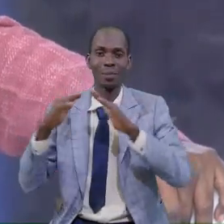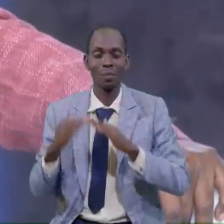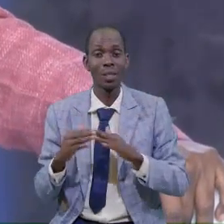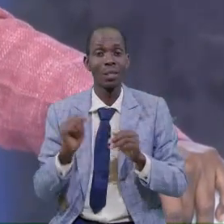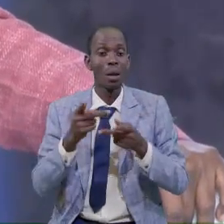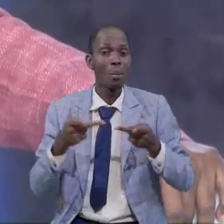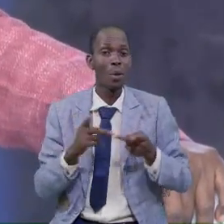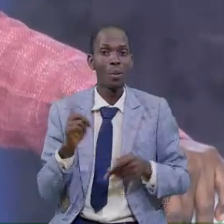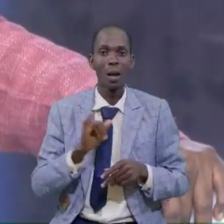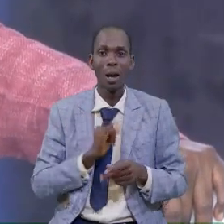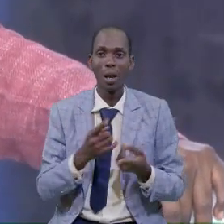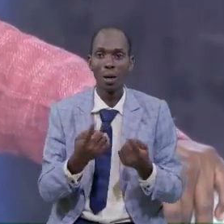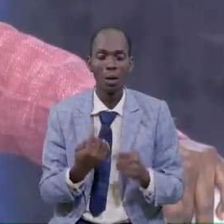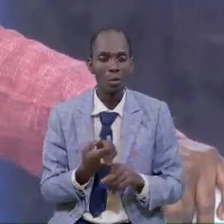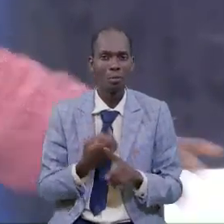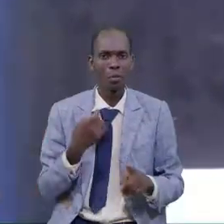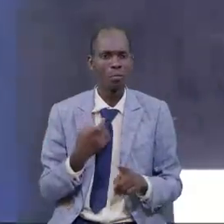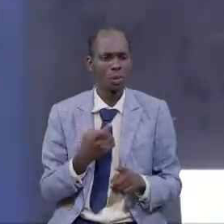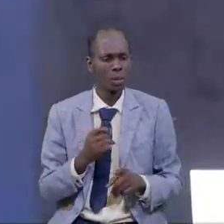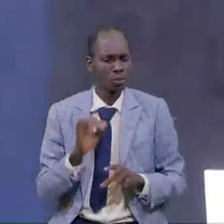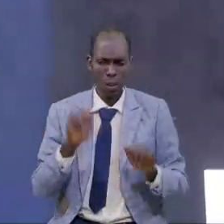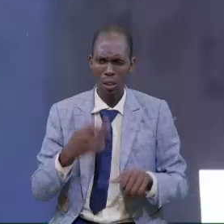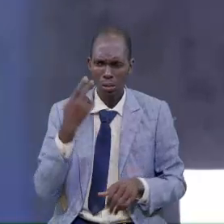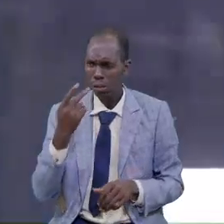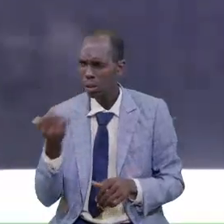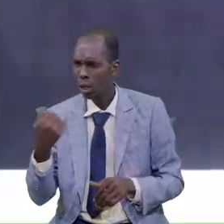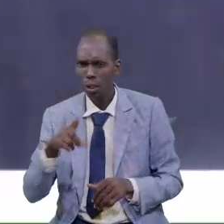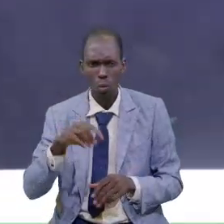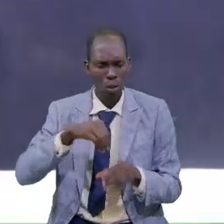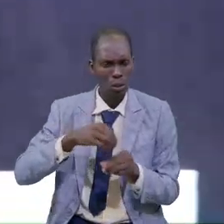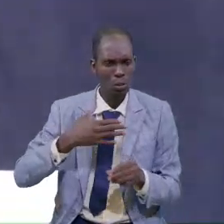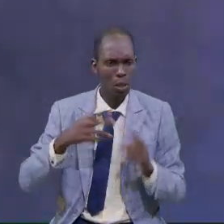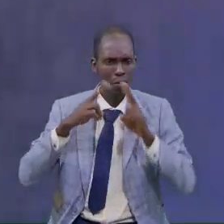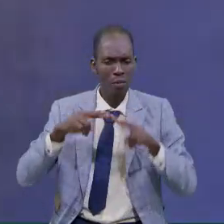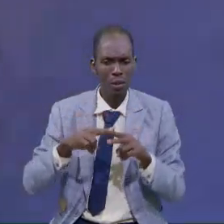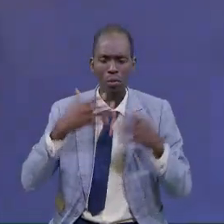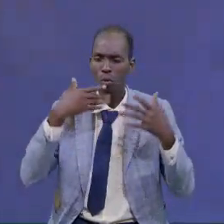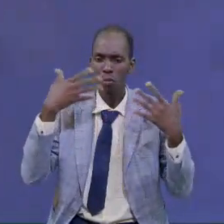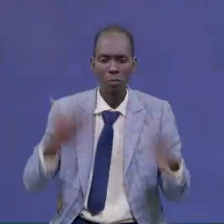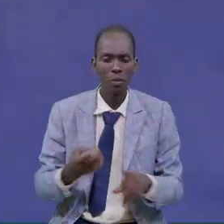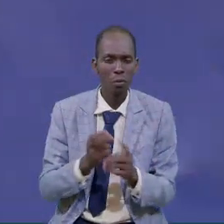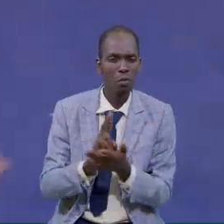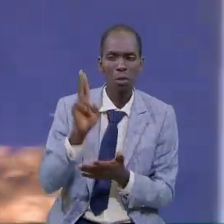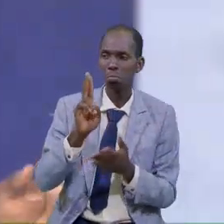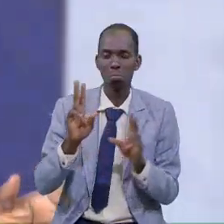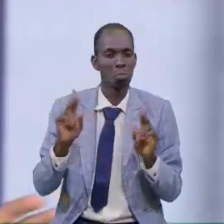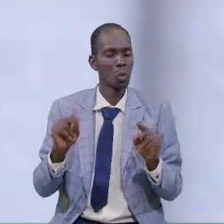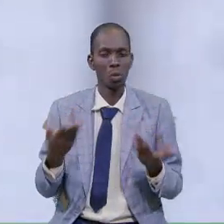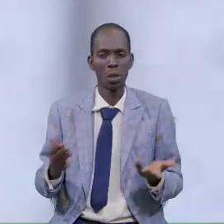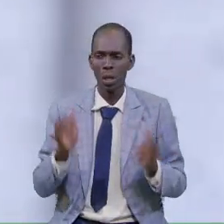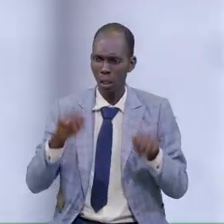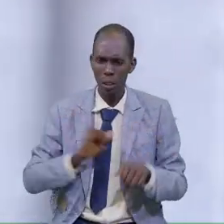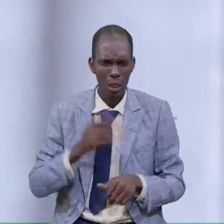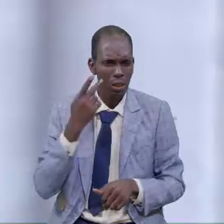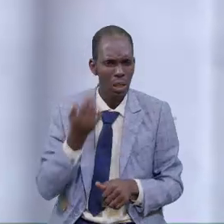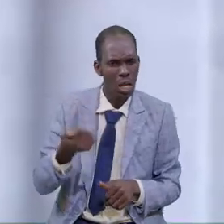going to university? No, sir. Did I see anybody that had graduated? No, sir. Did I see anybody around me